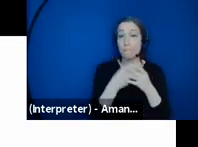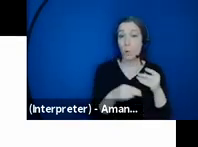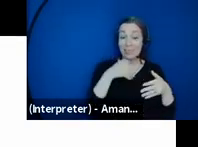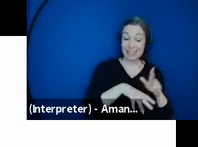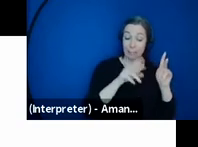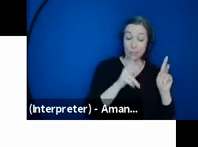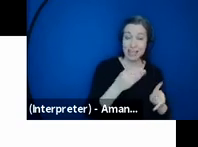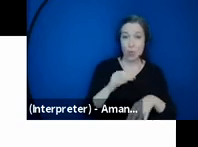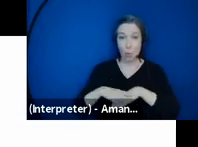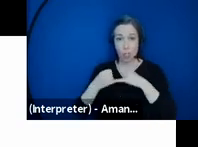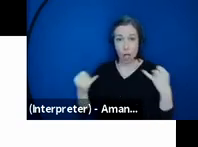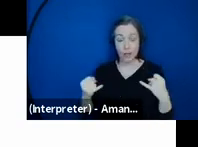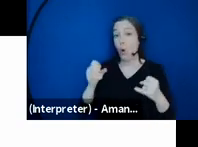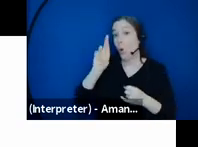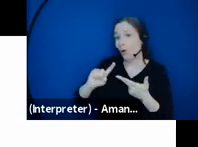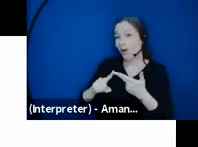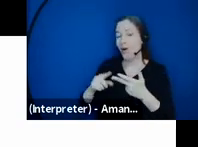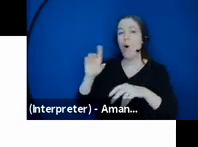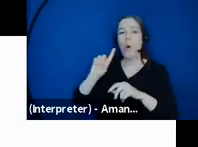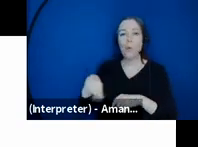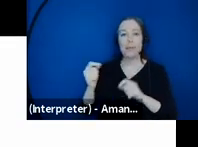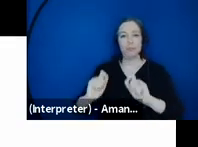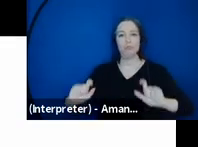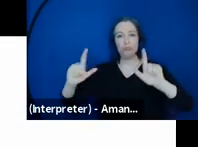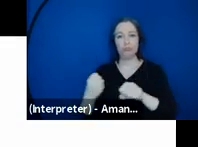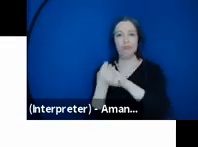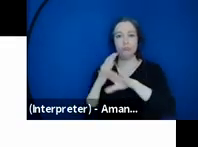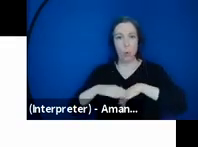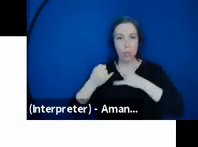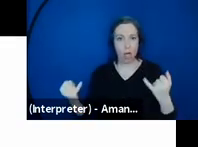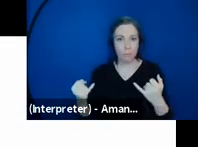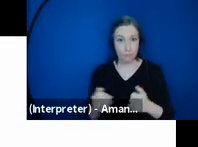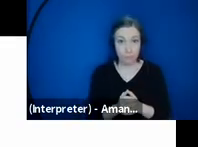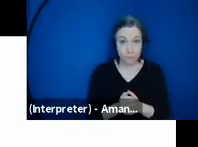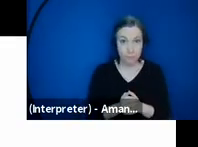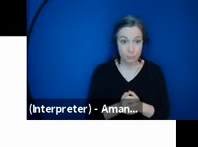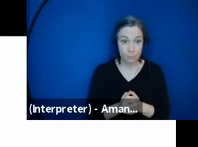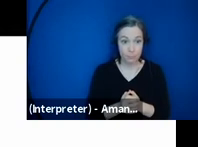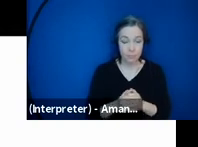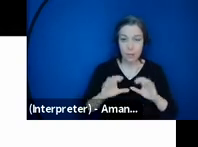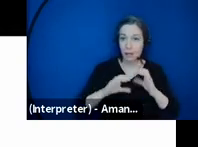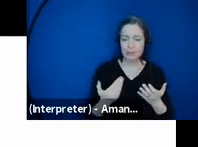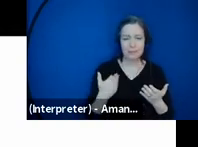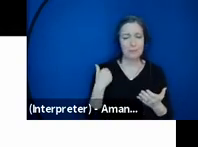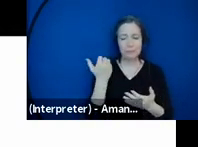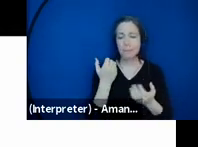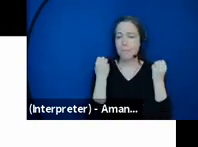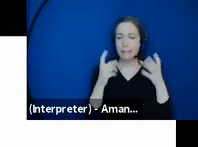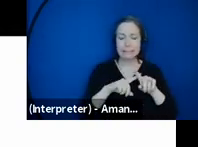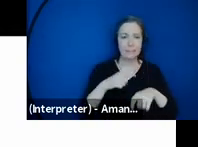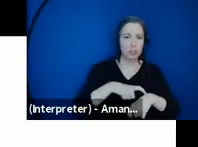or strictly online classes. Classes are also offered all throughout the day in the morning, in the